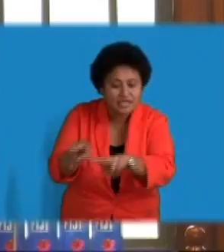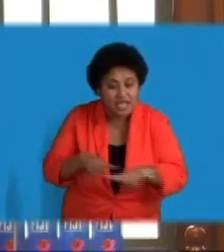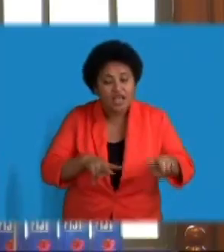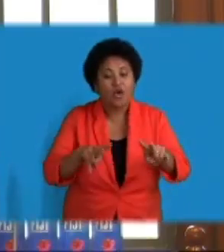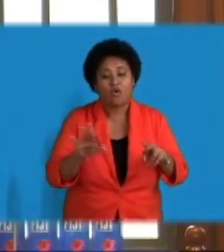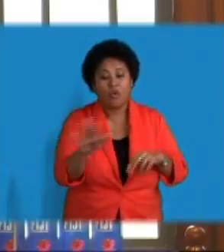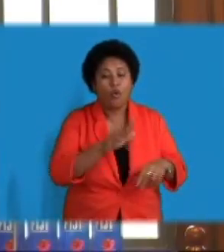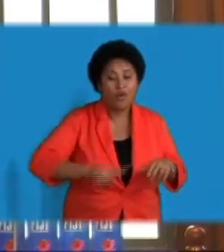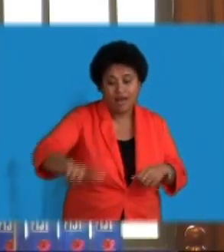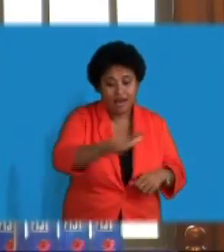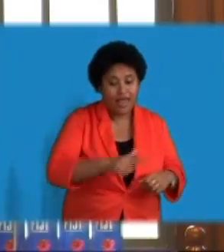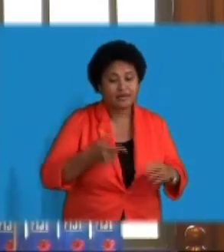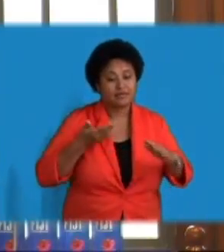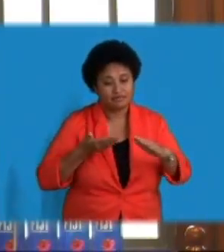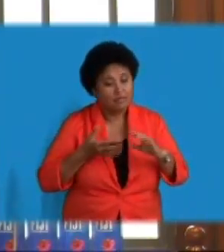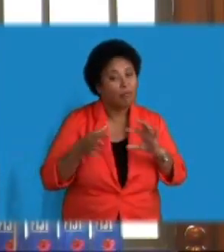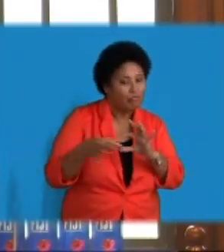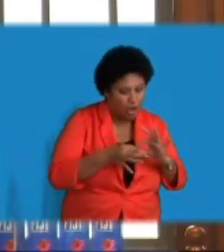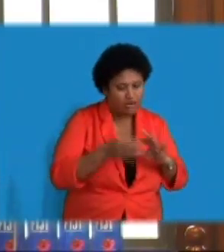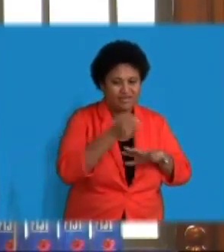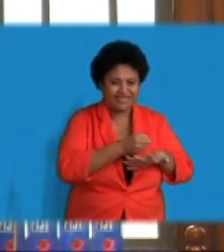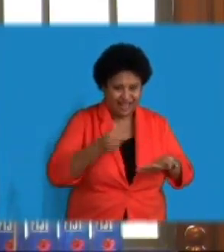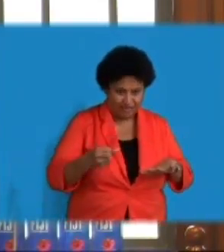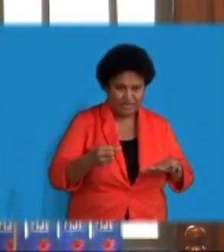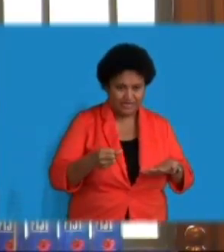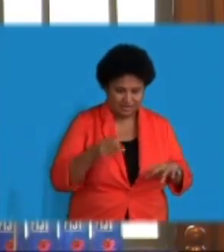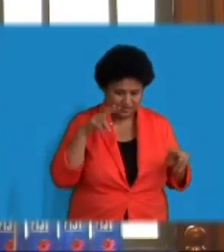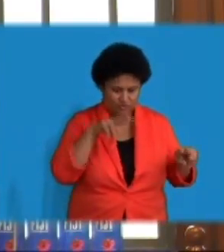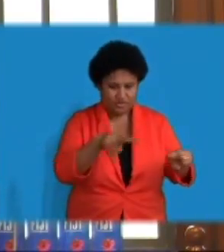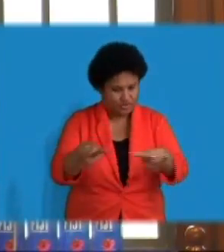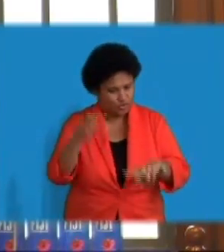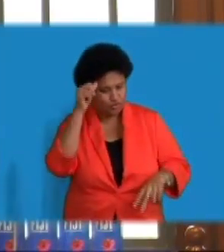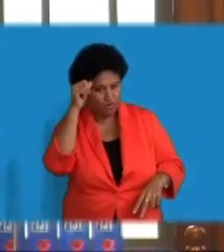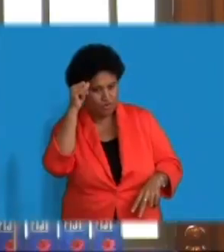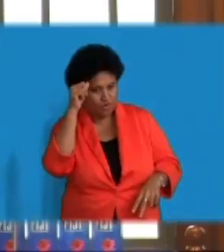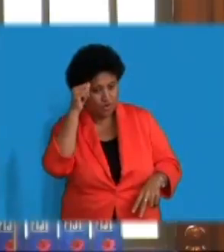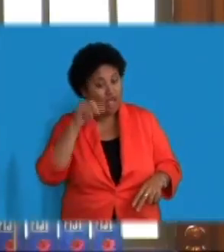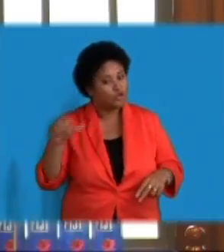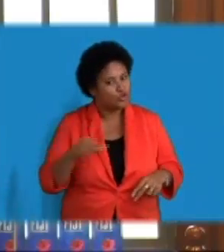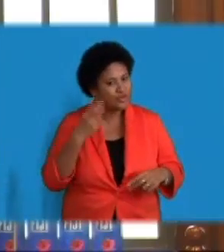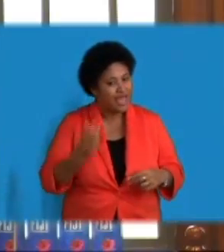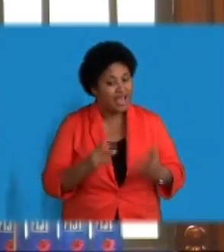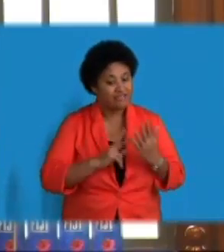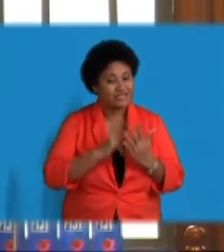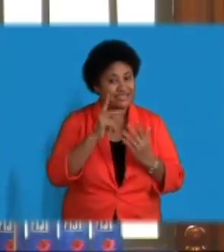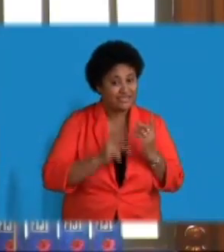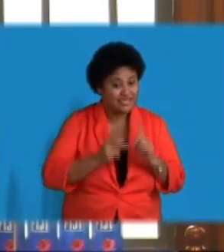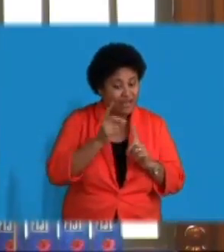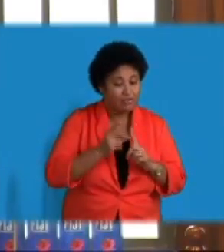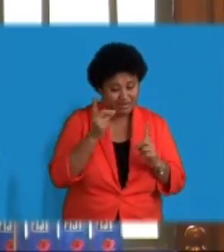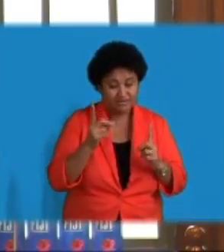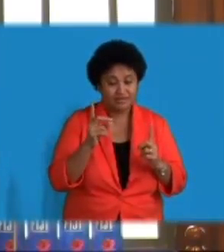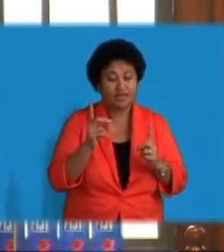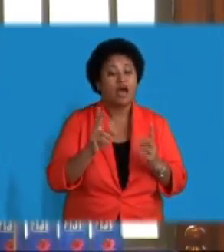have been developed and leased and the vacant ones. They should pursue development programs for the vacant land so that